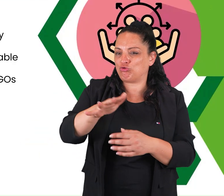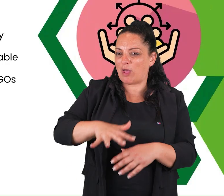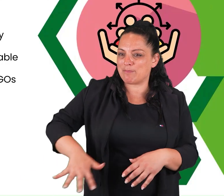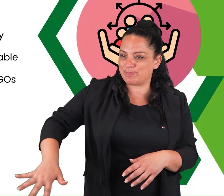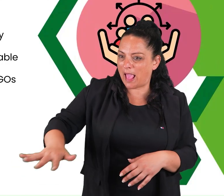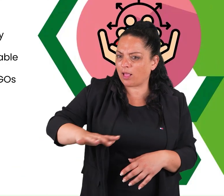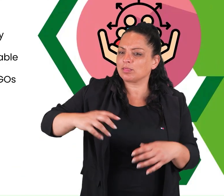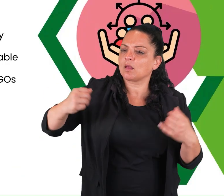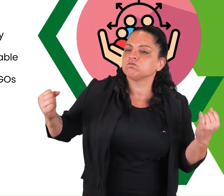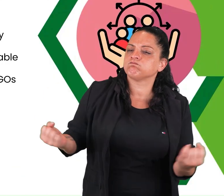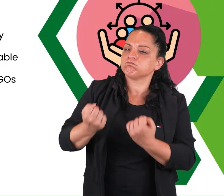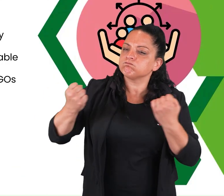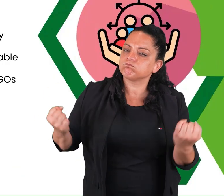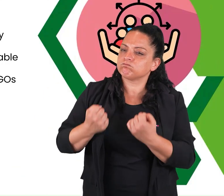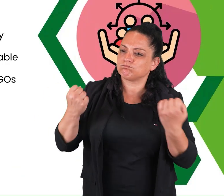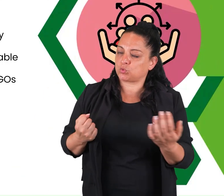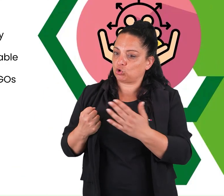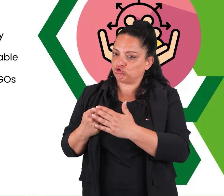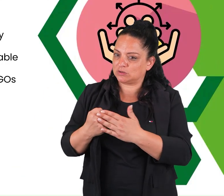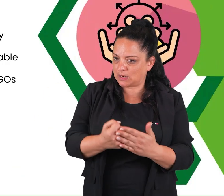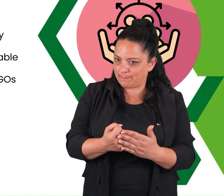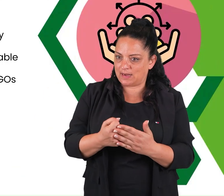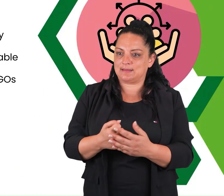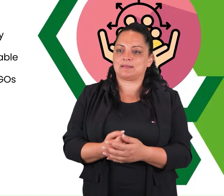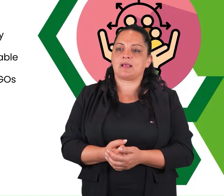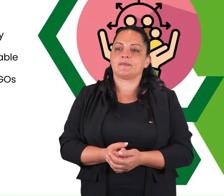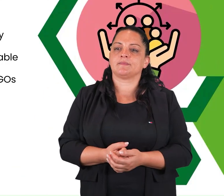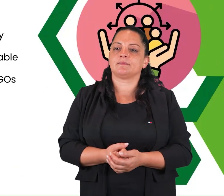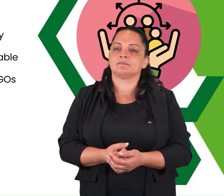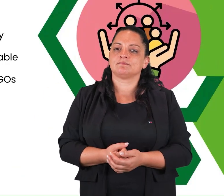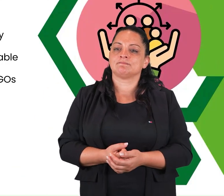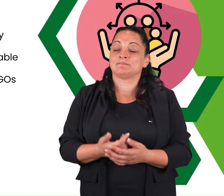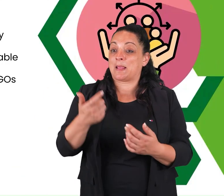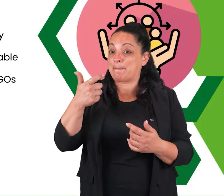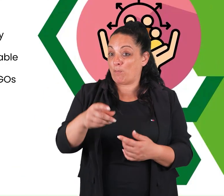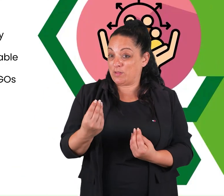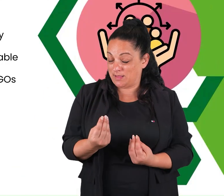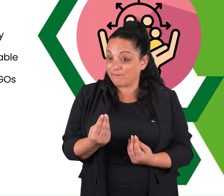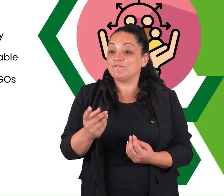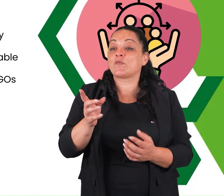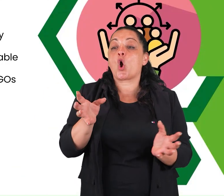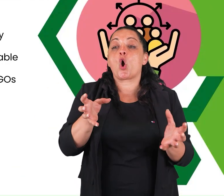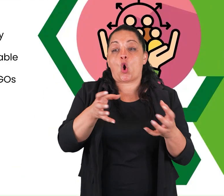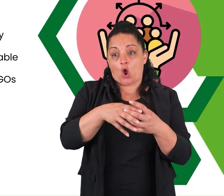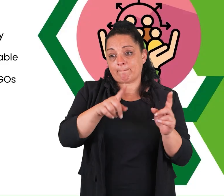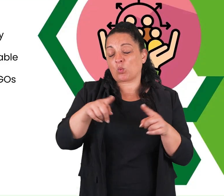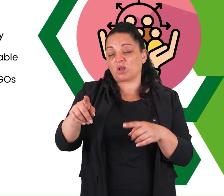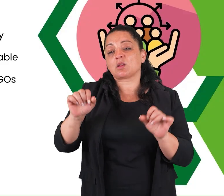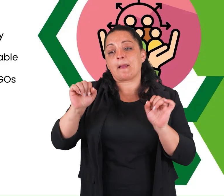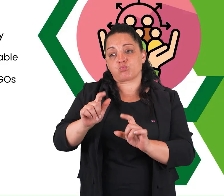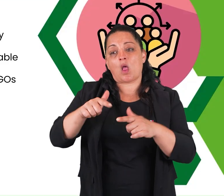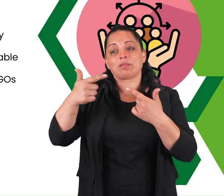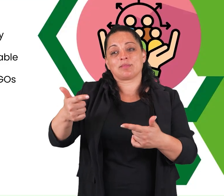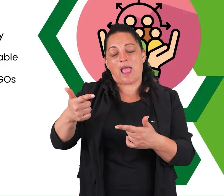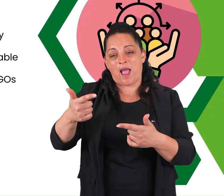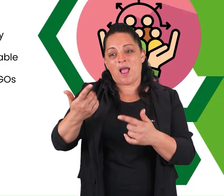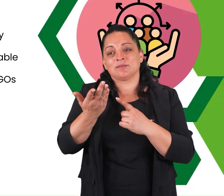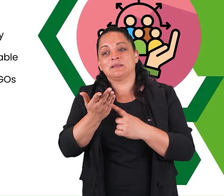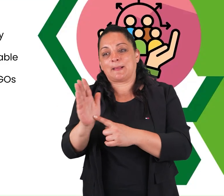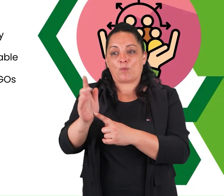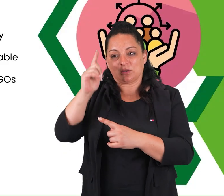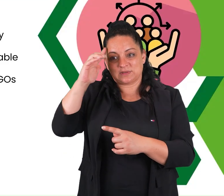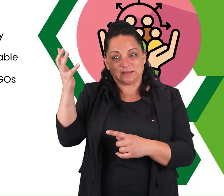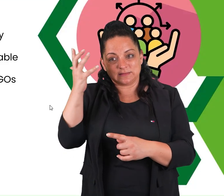environment and promote sustainability. Some key ways communities can make in order to make